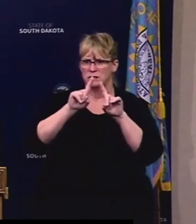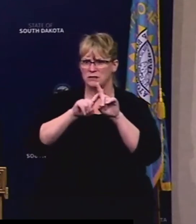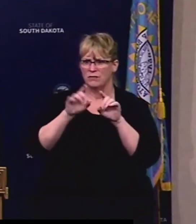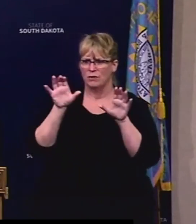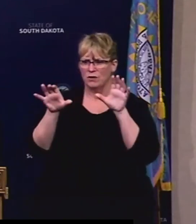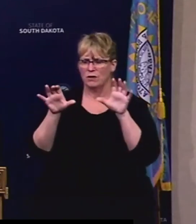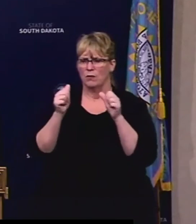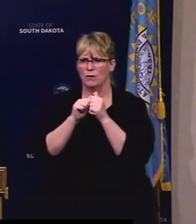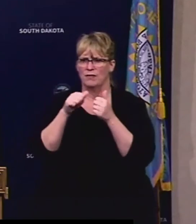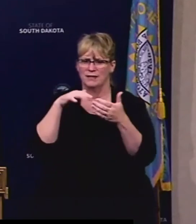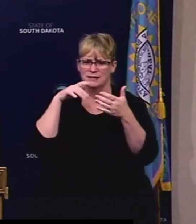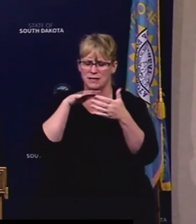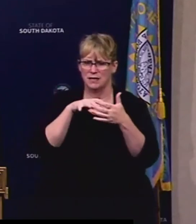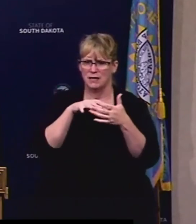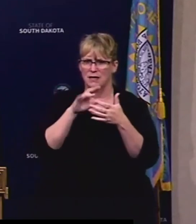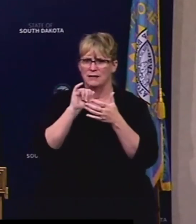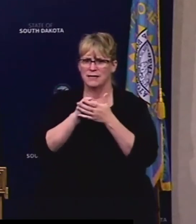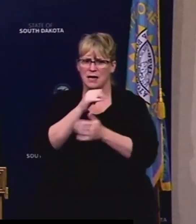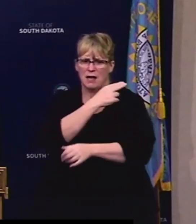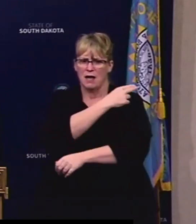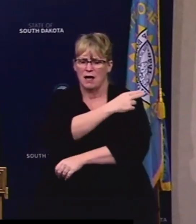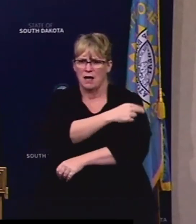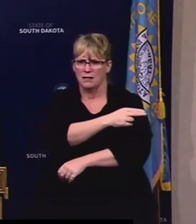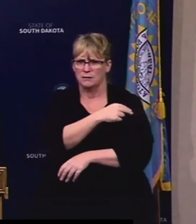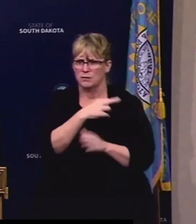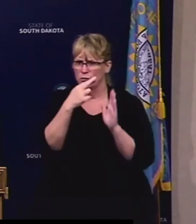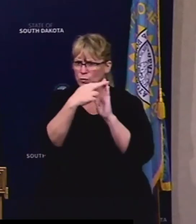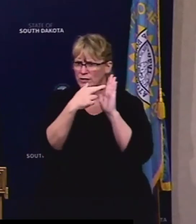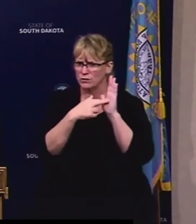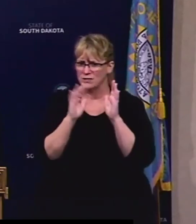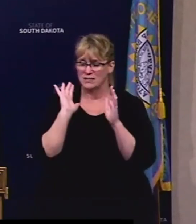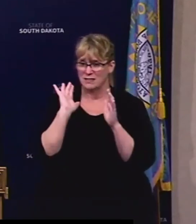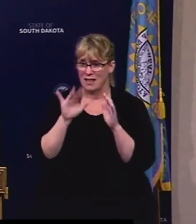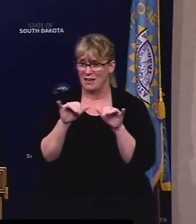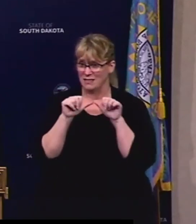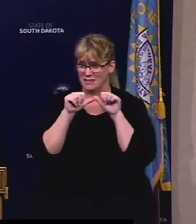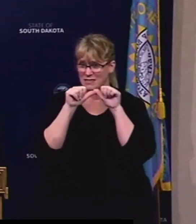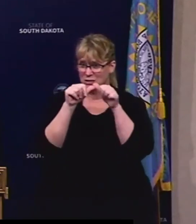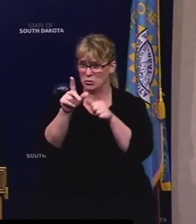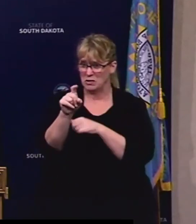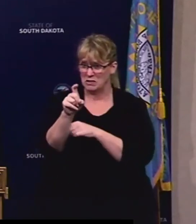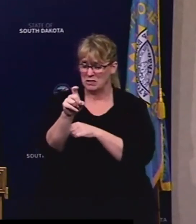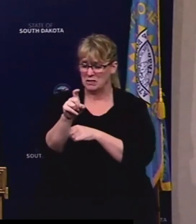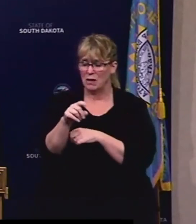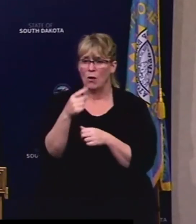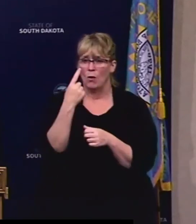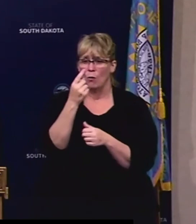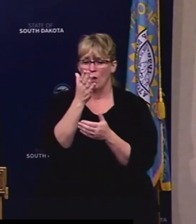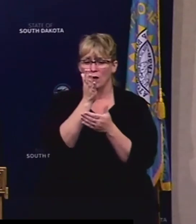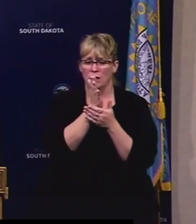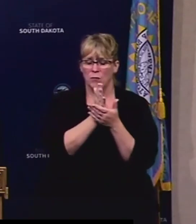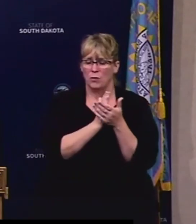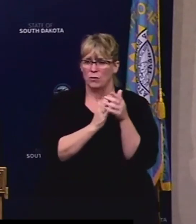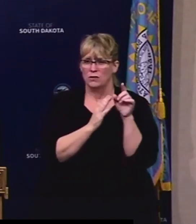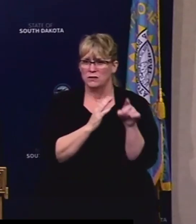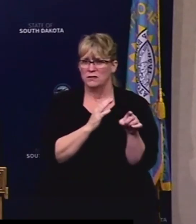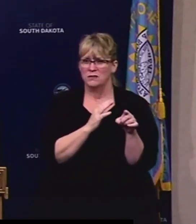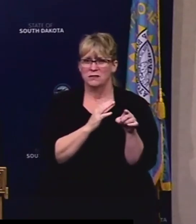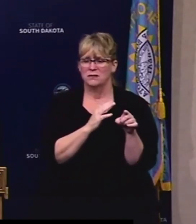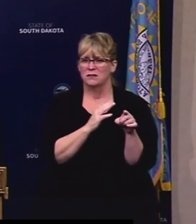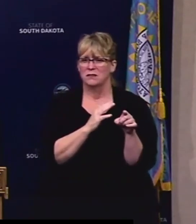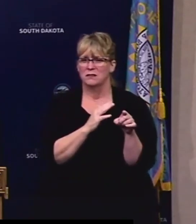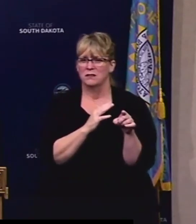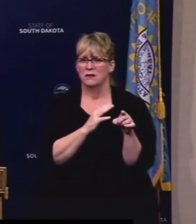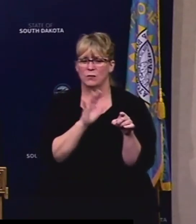you tell me, first of all, if that hospital registry is continuing, and then if one of the components